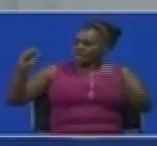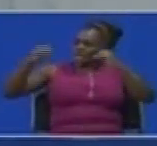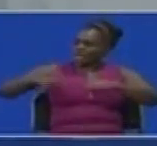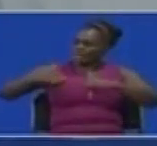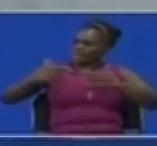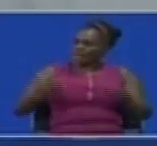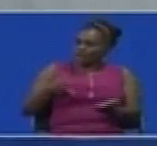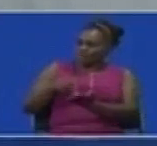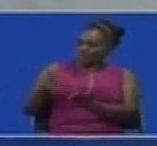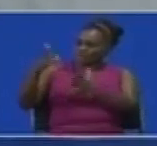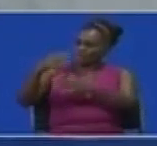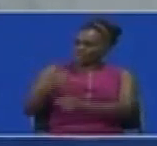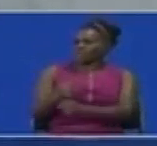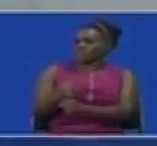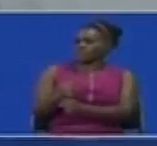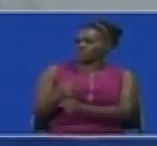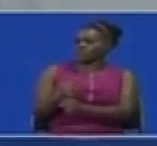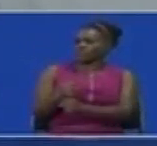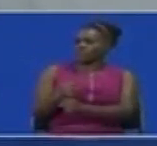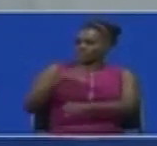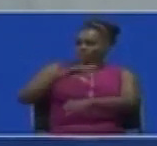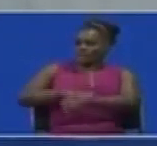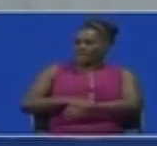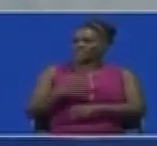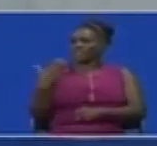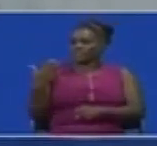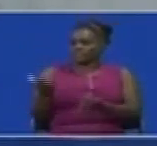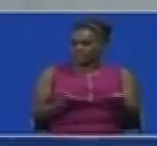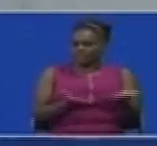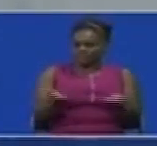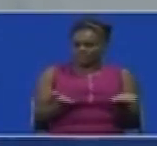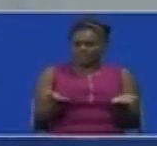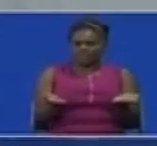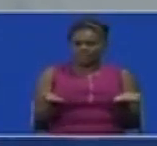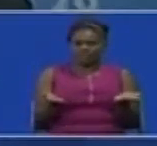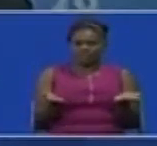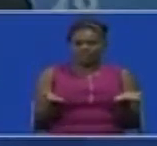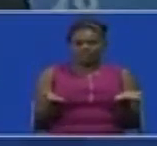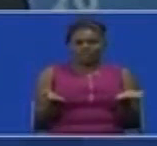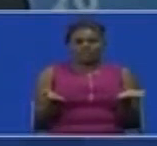payment to the said company as the procedure for procurement for such services was not followed.